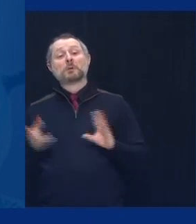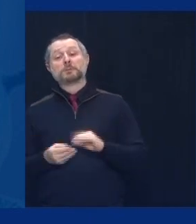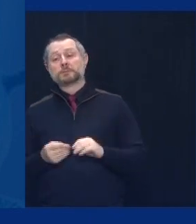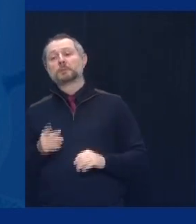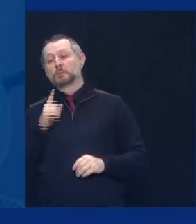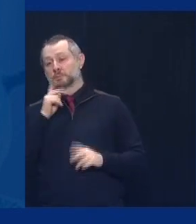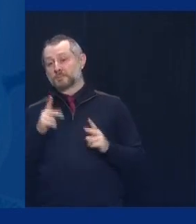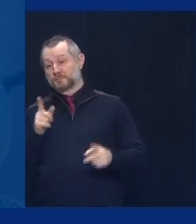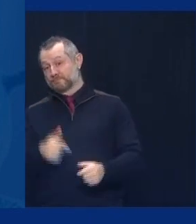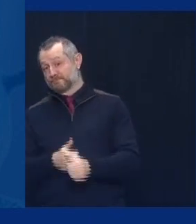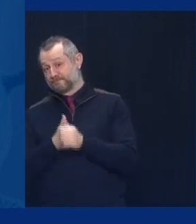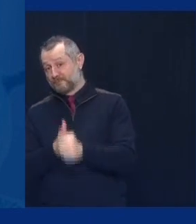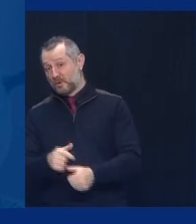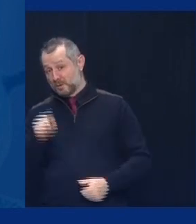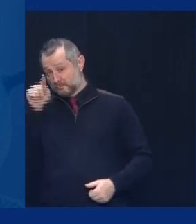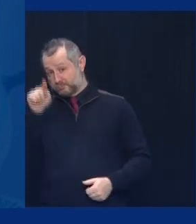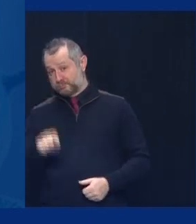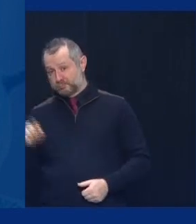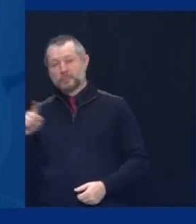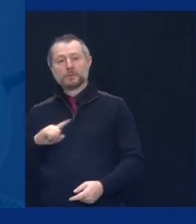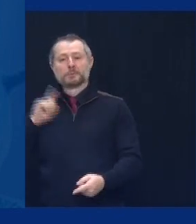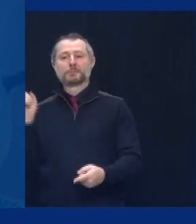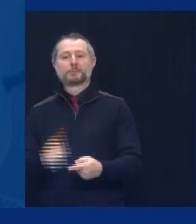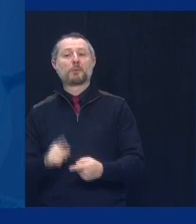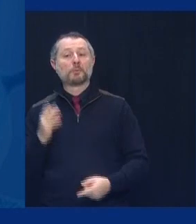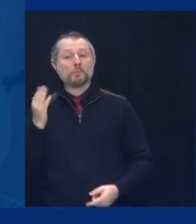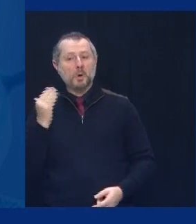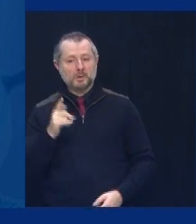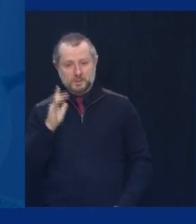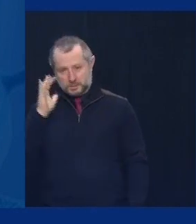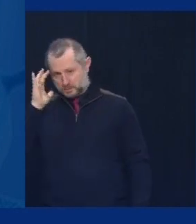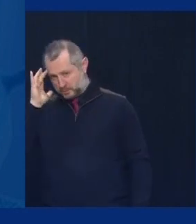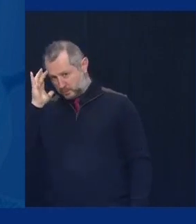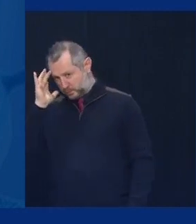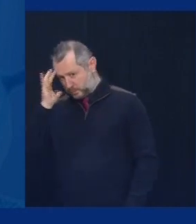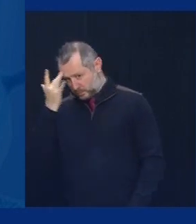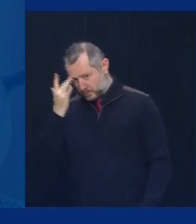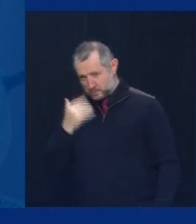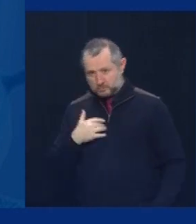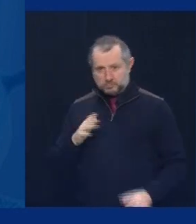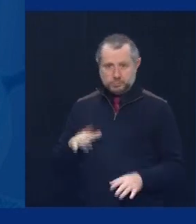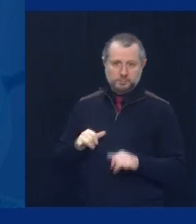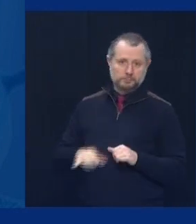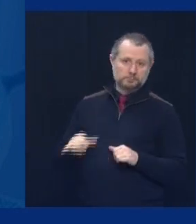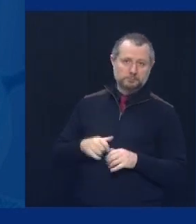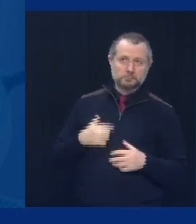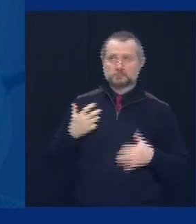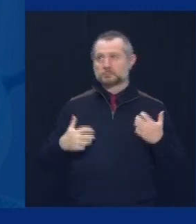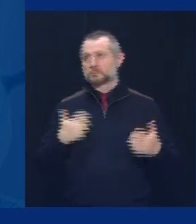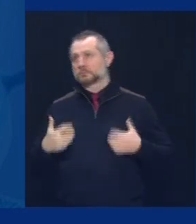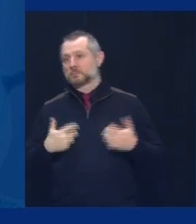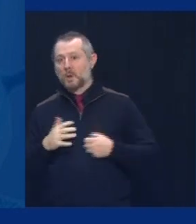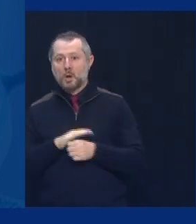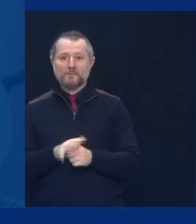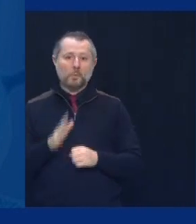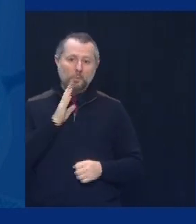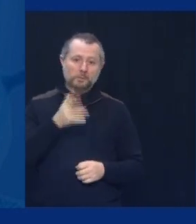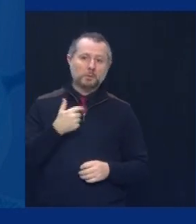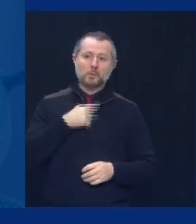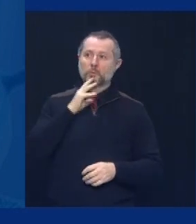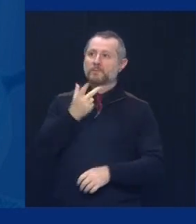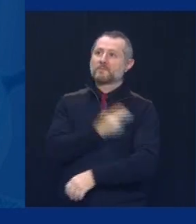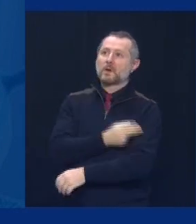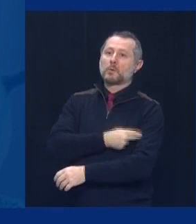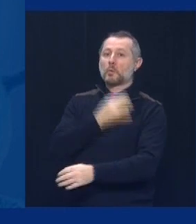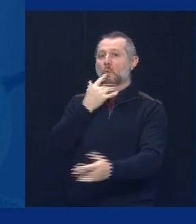people down, COVID fatigue, it's the holidays, a vaccine is coming, I'm just tired of dealing with